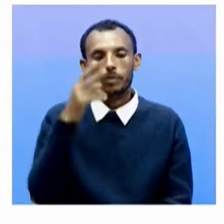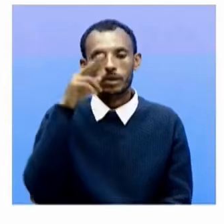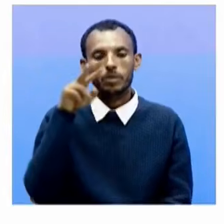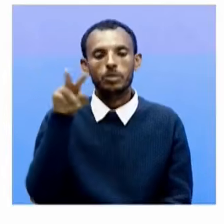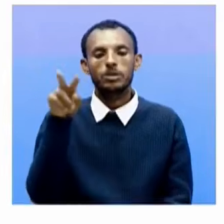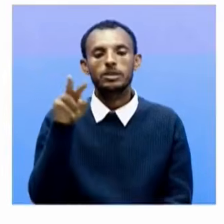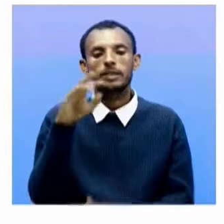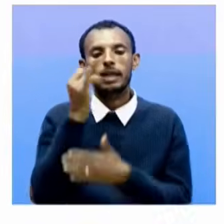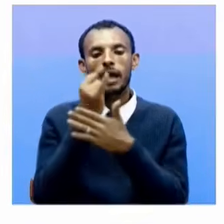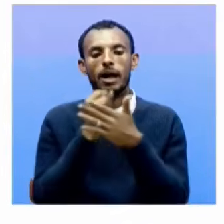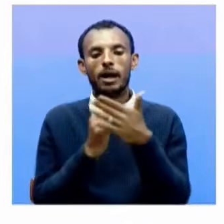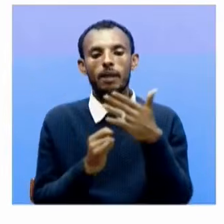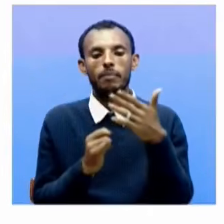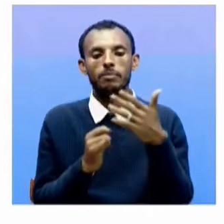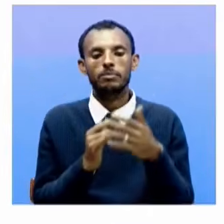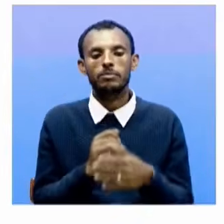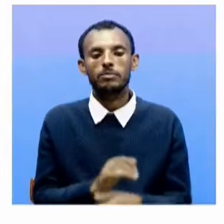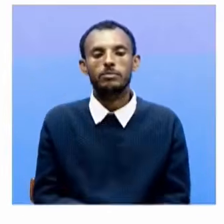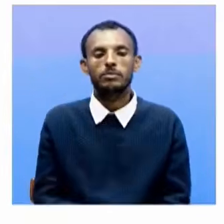the